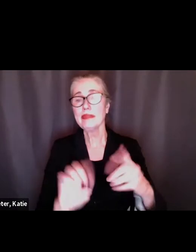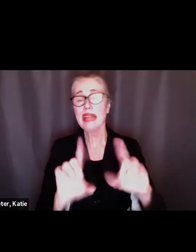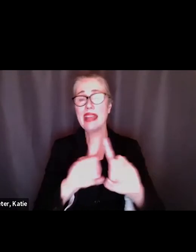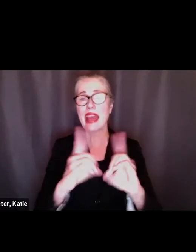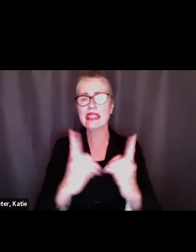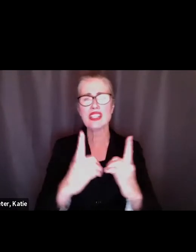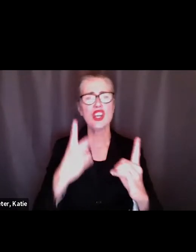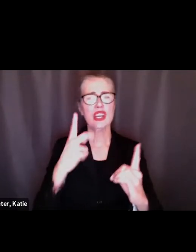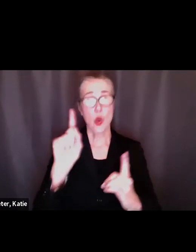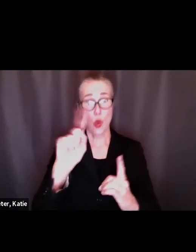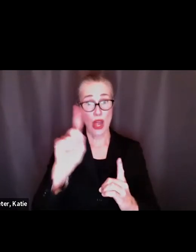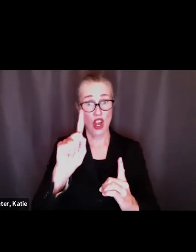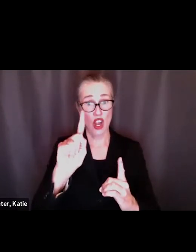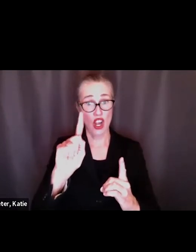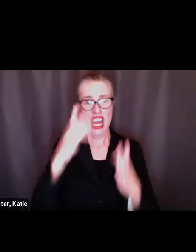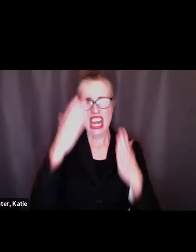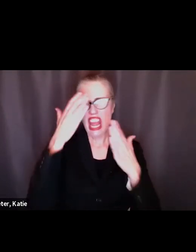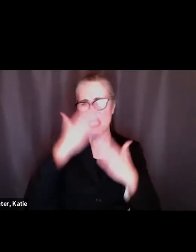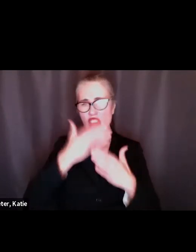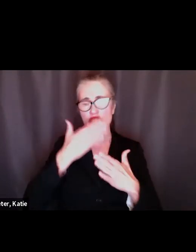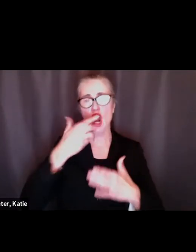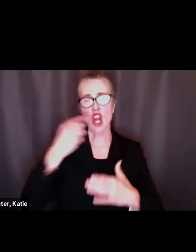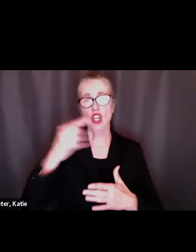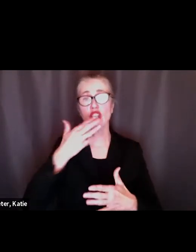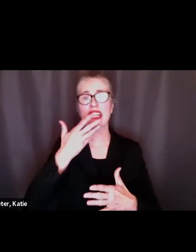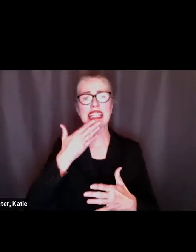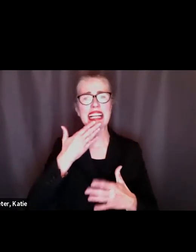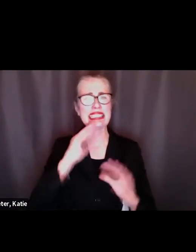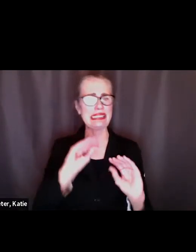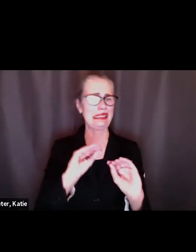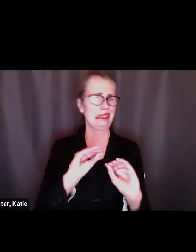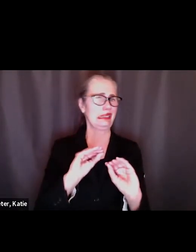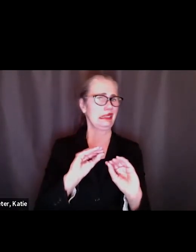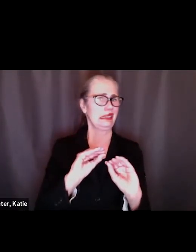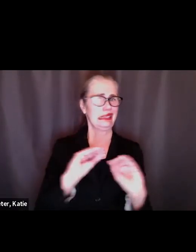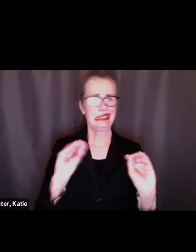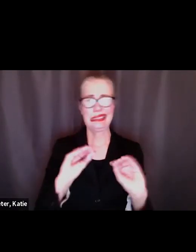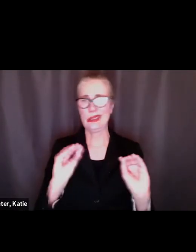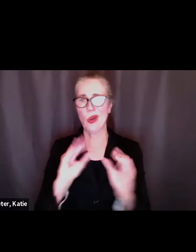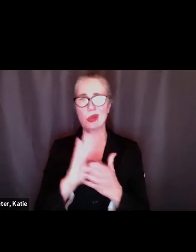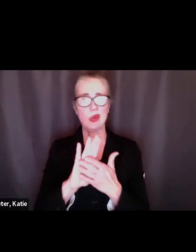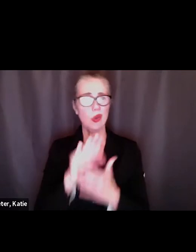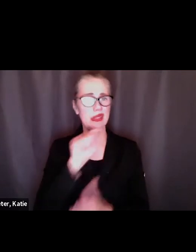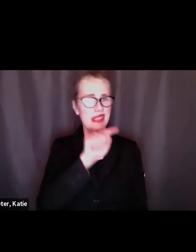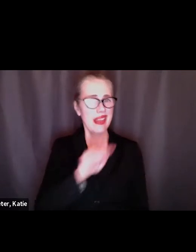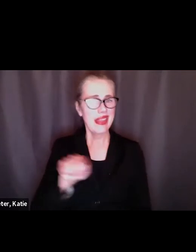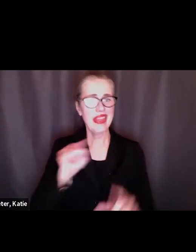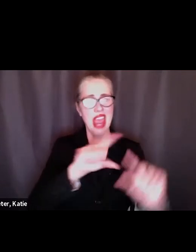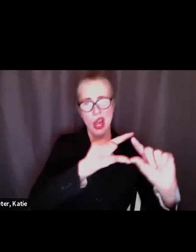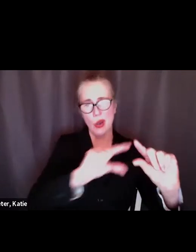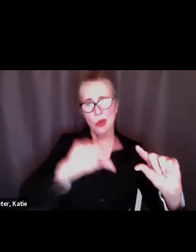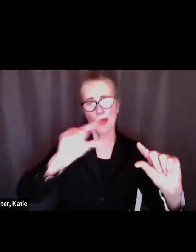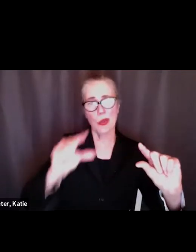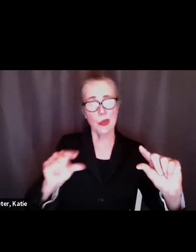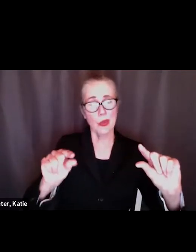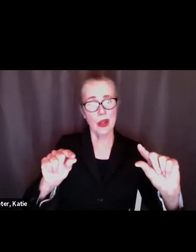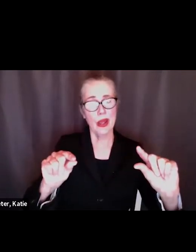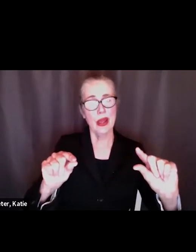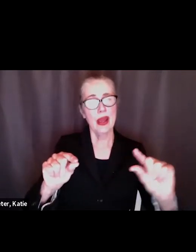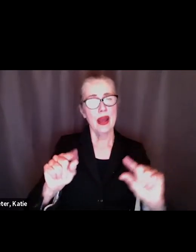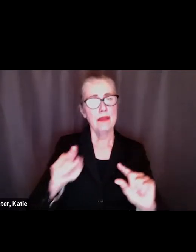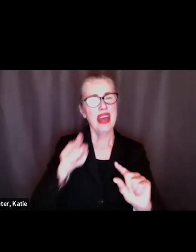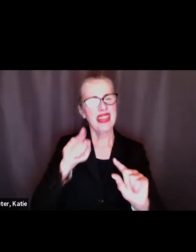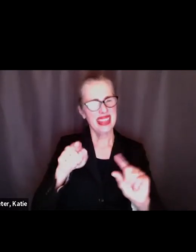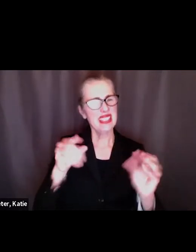dark green color we don't appear to have any school sites there but as i said it appears that this one was really drawn to